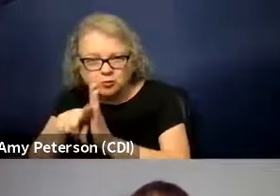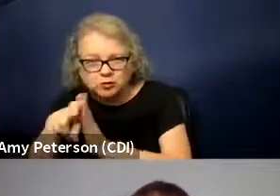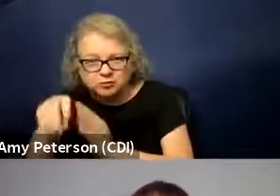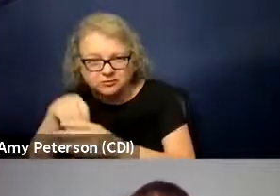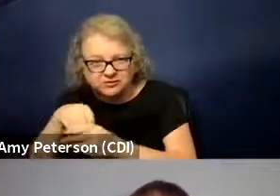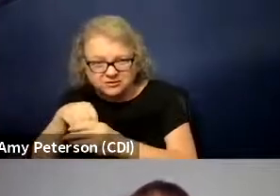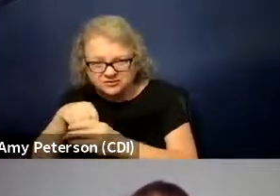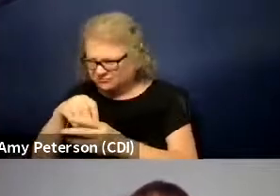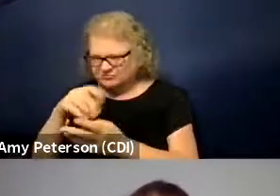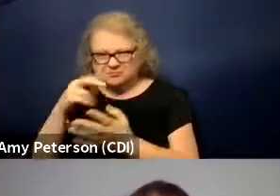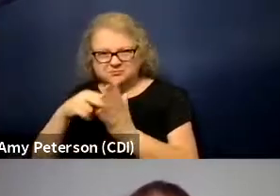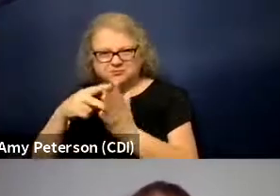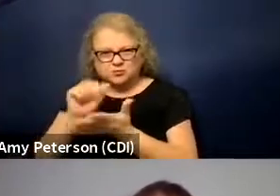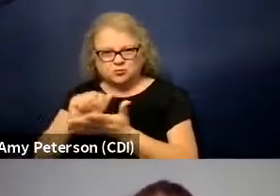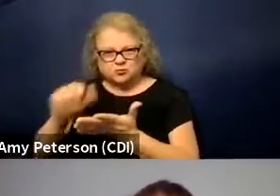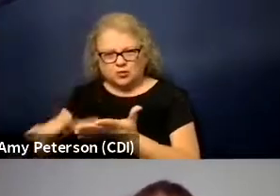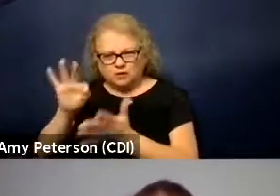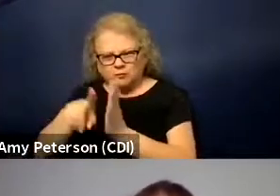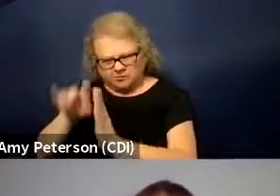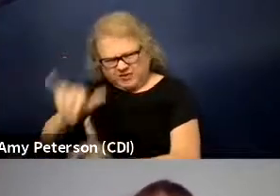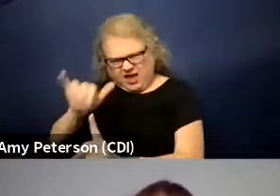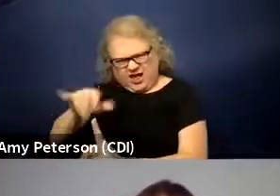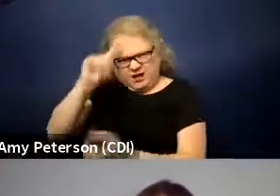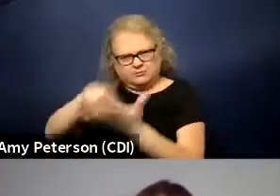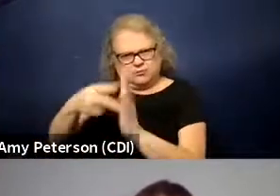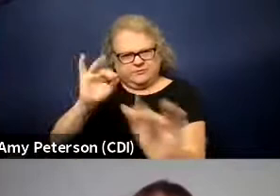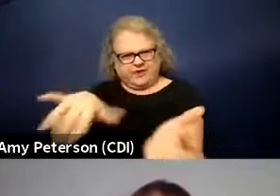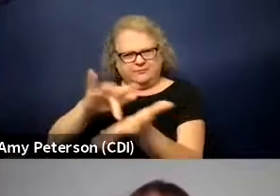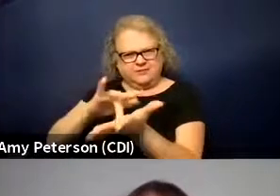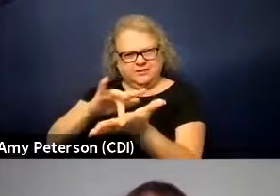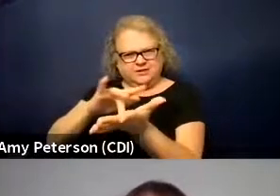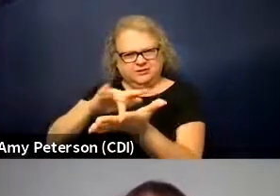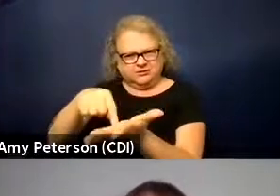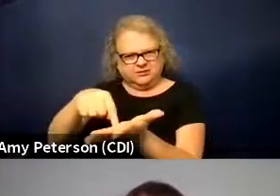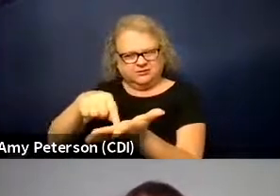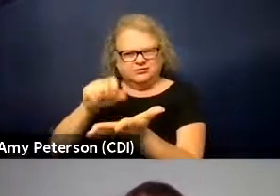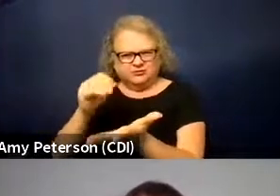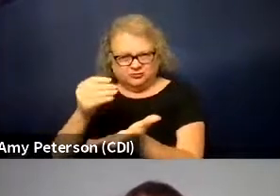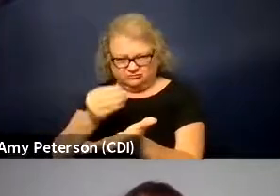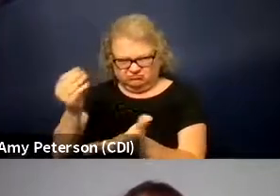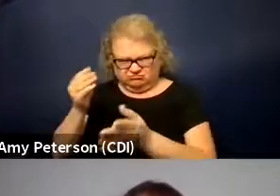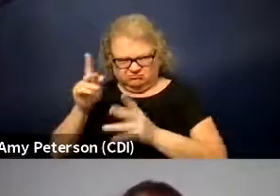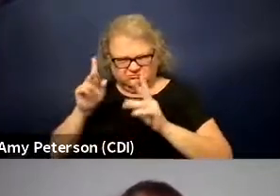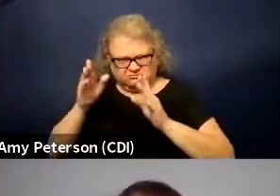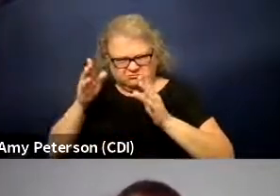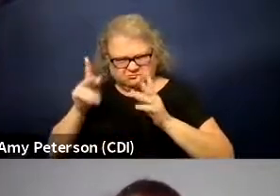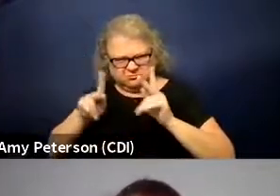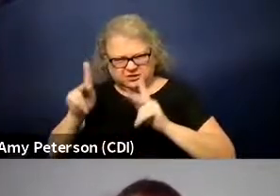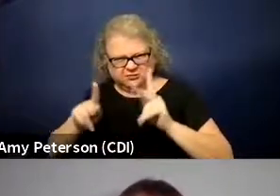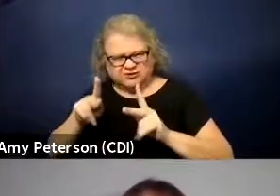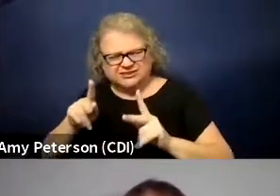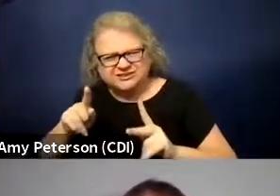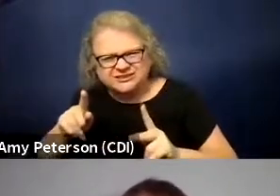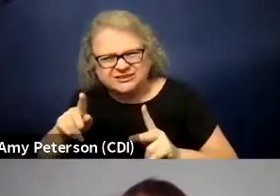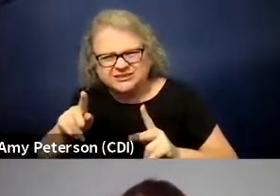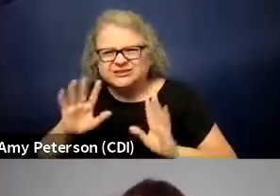some people are taking animal ivermectin because they think that will help them. Well, number one,